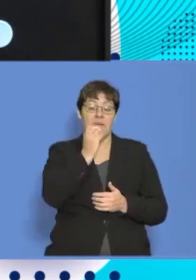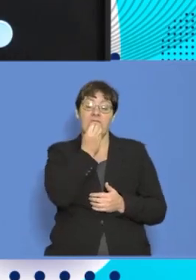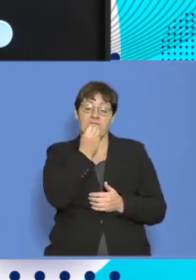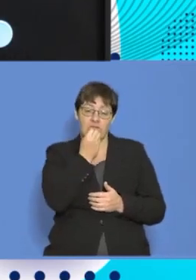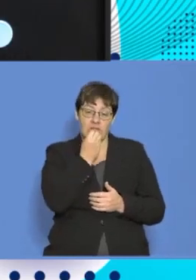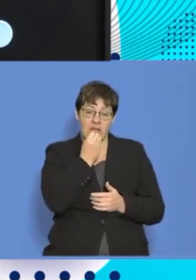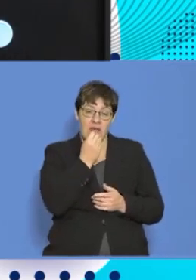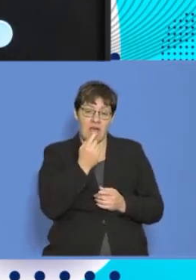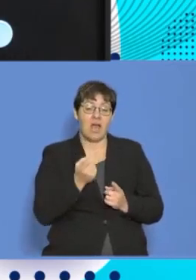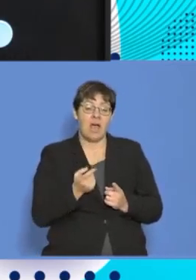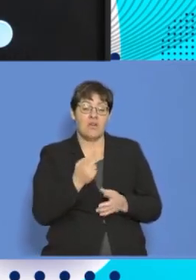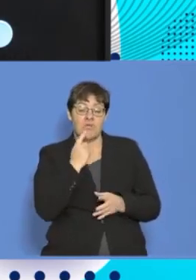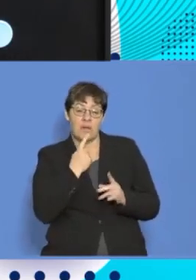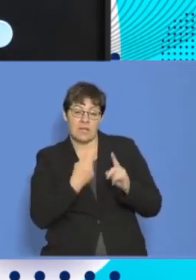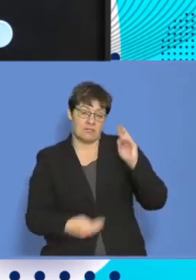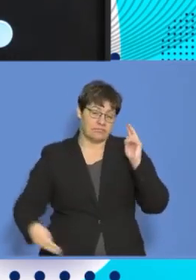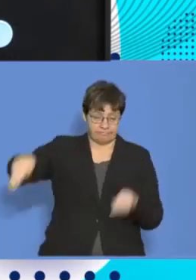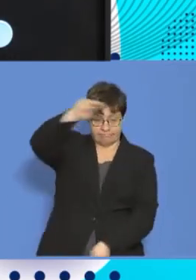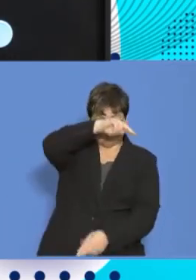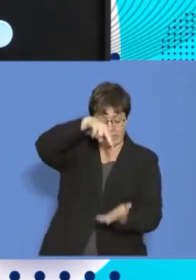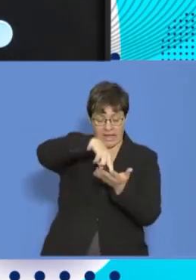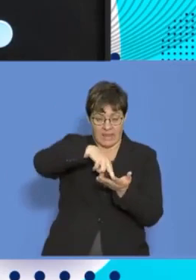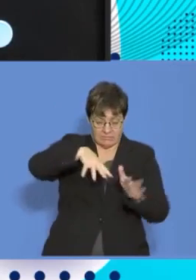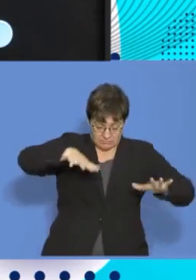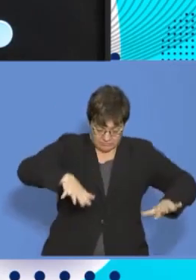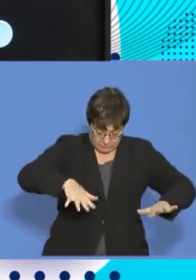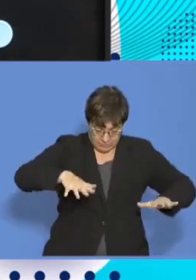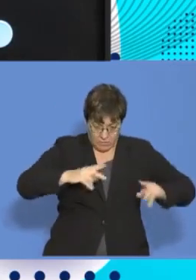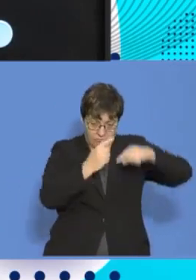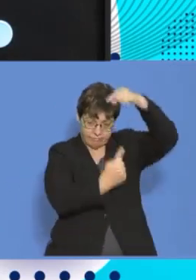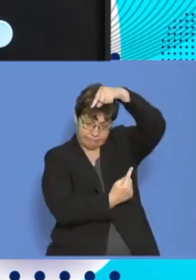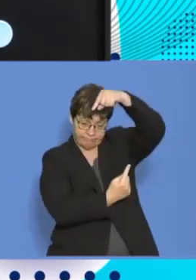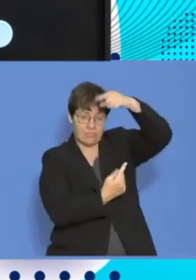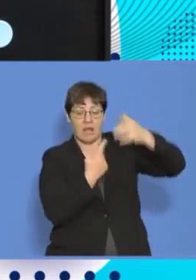to digest your food even if you were standing on your head.